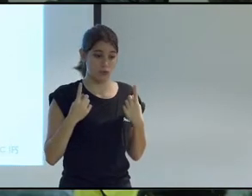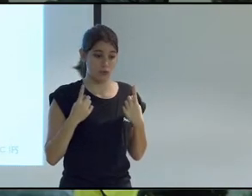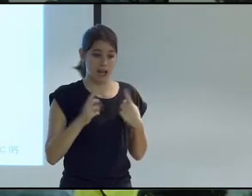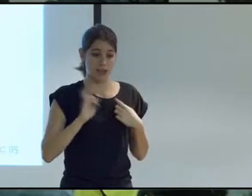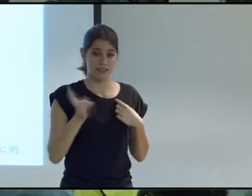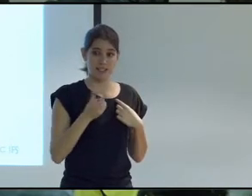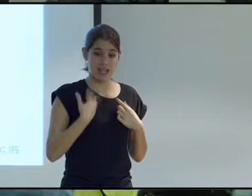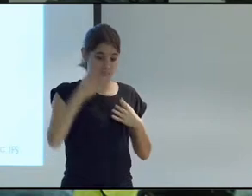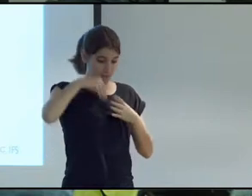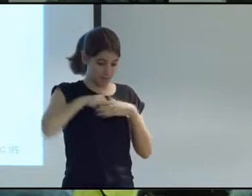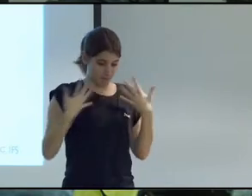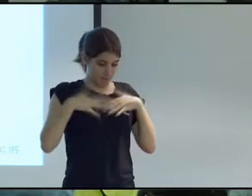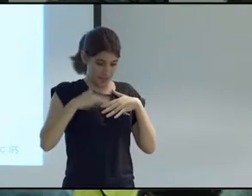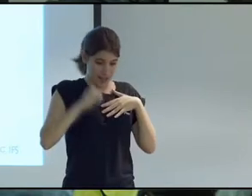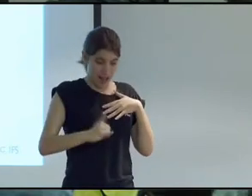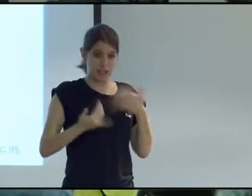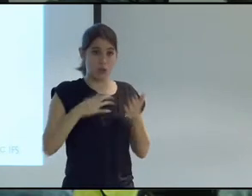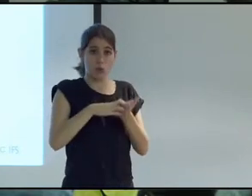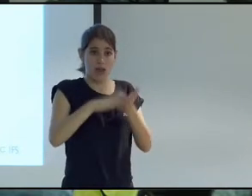This is a diversity